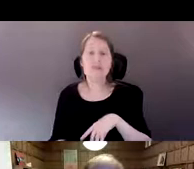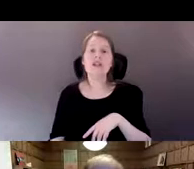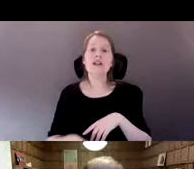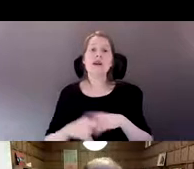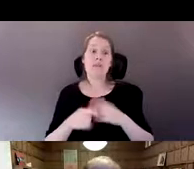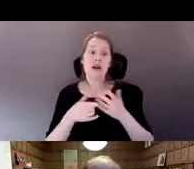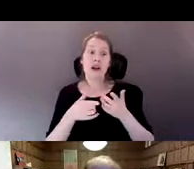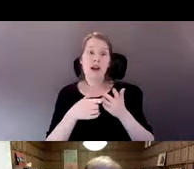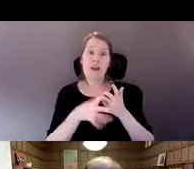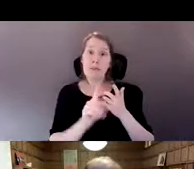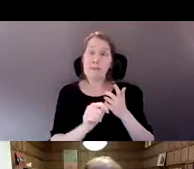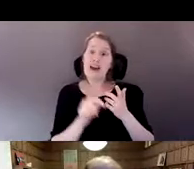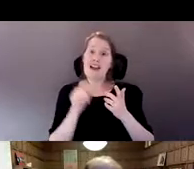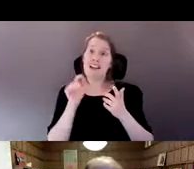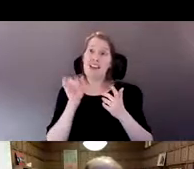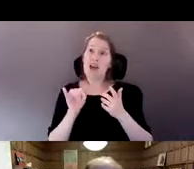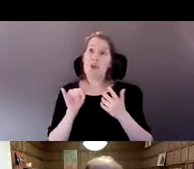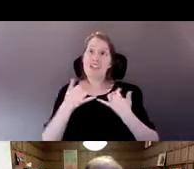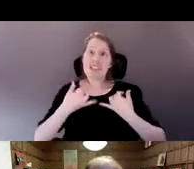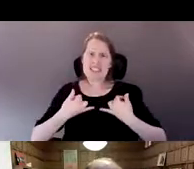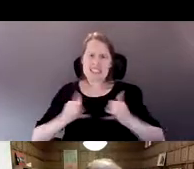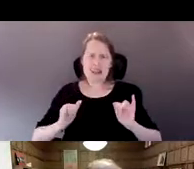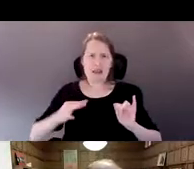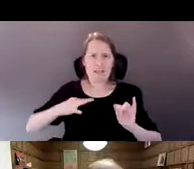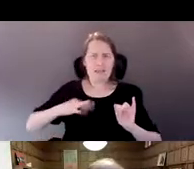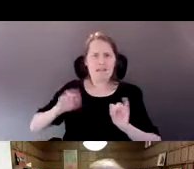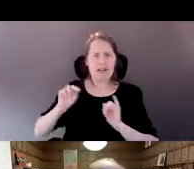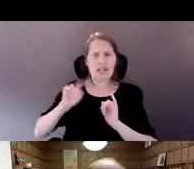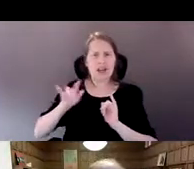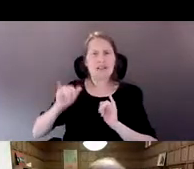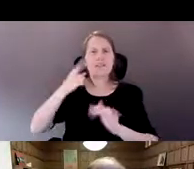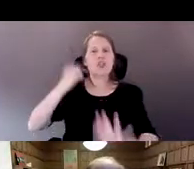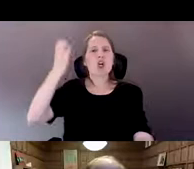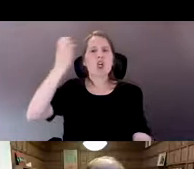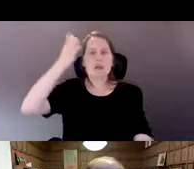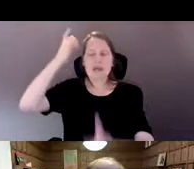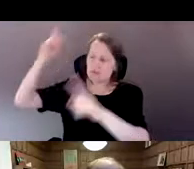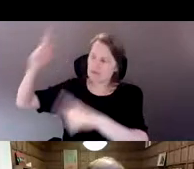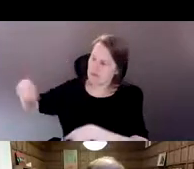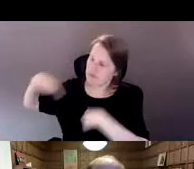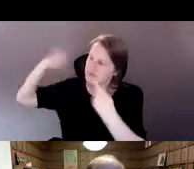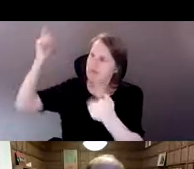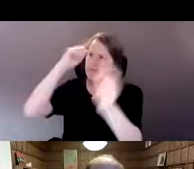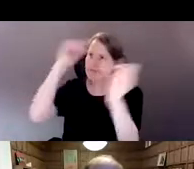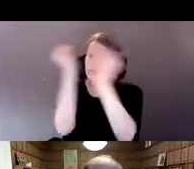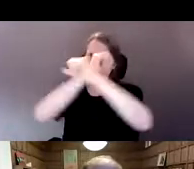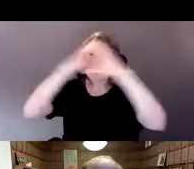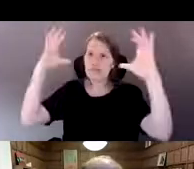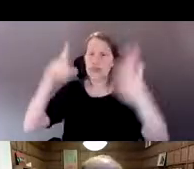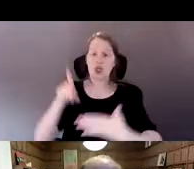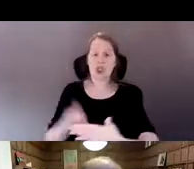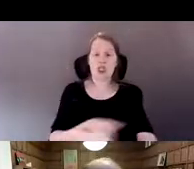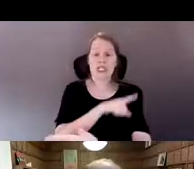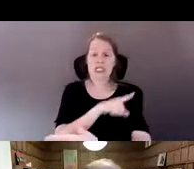so useful to the Nazis because Europeans had so long ago learned to criticize so